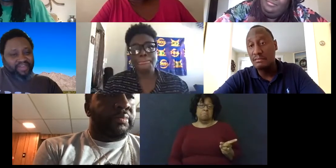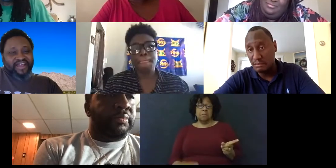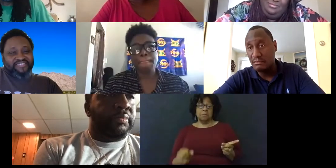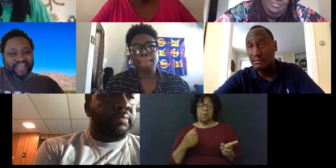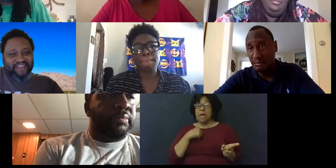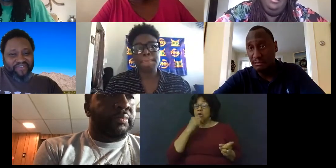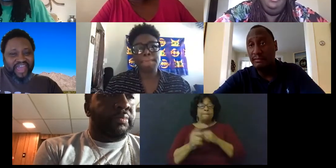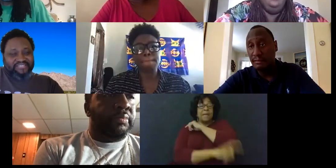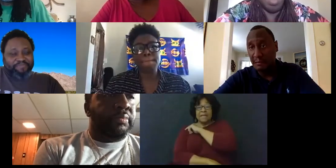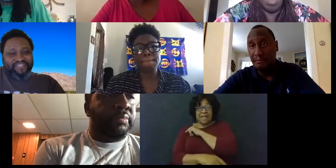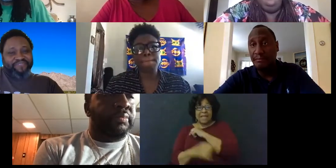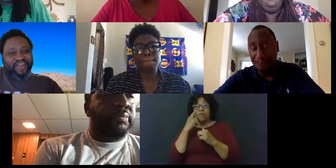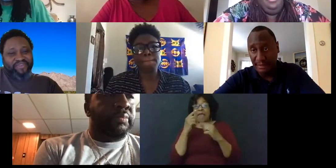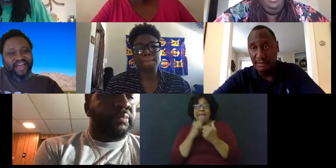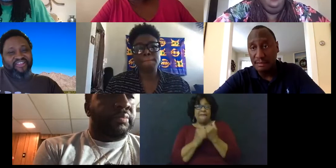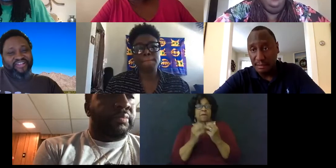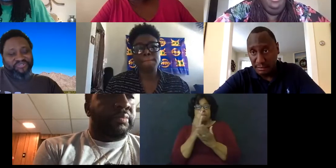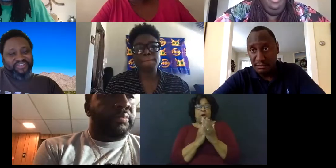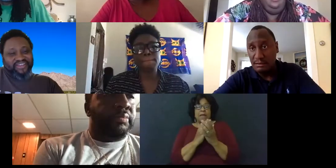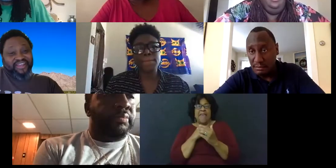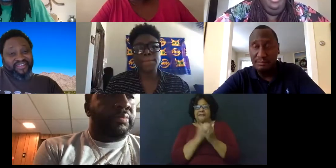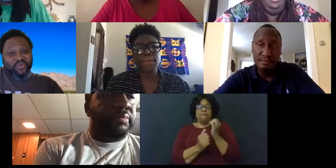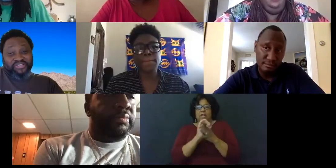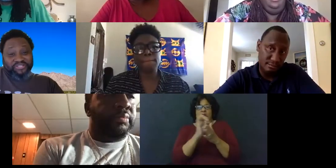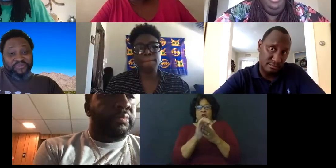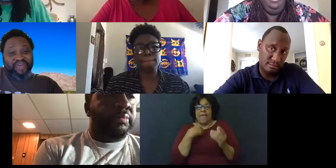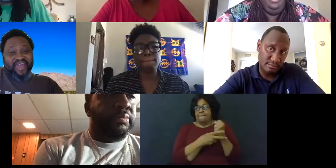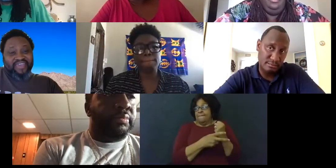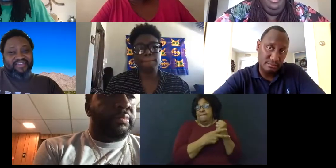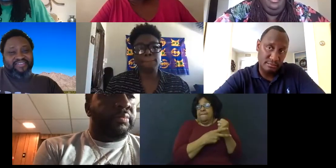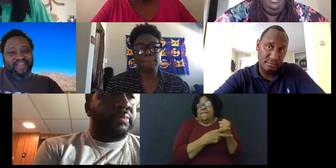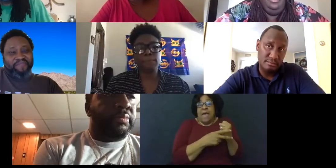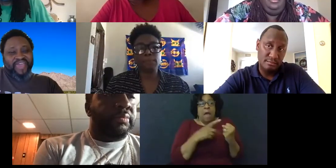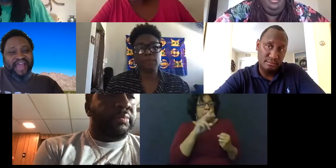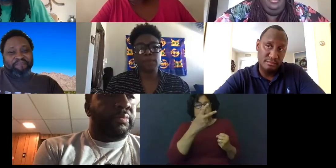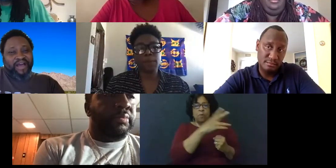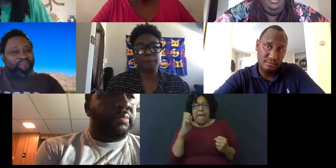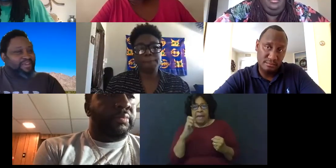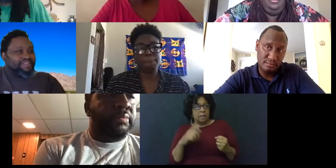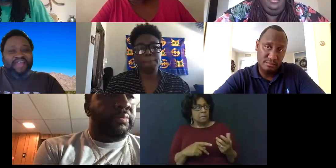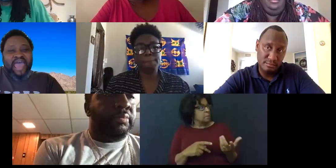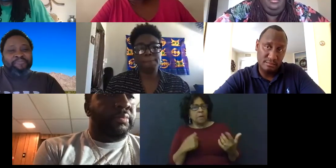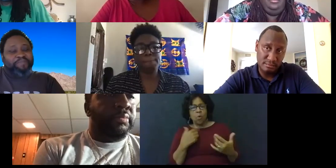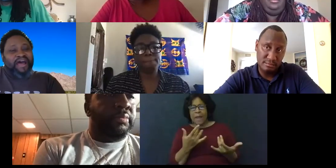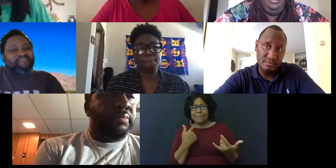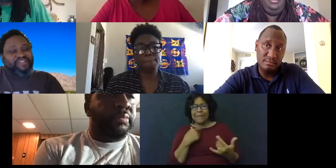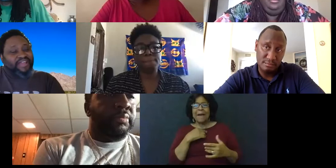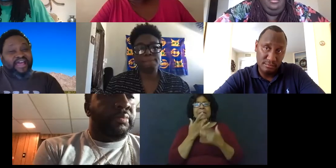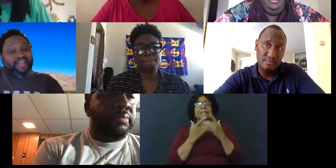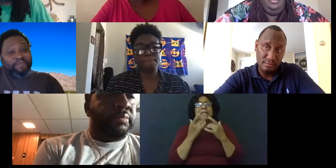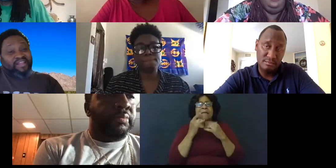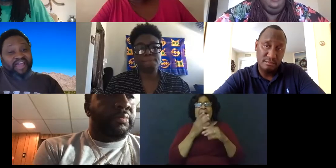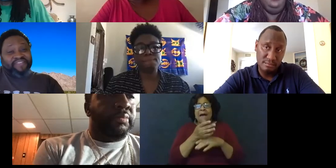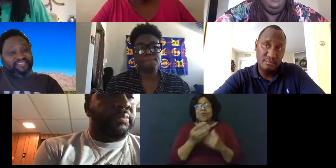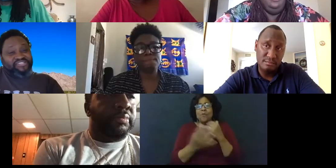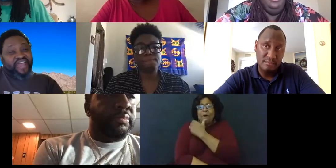you're penalized at every aspect for every dollar that you get. They want two back. And it's like, wait, I'm living in abject poverty.